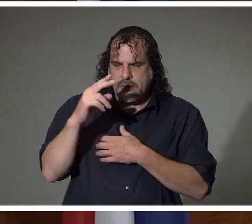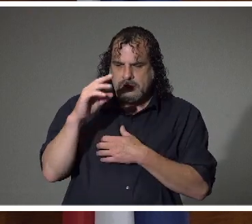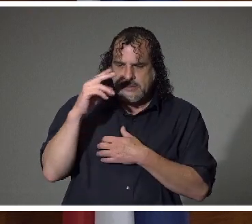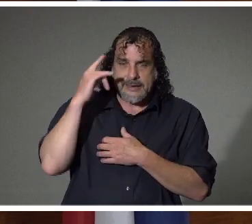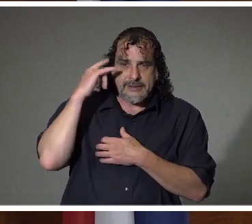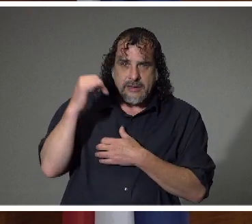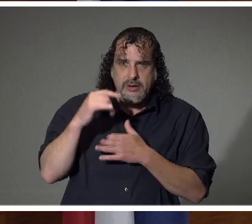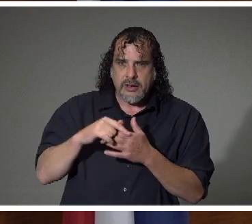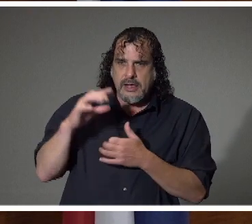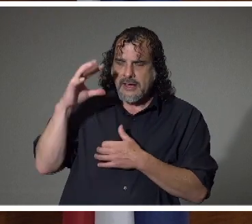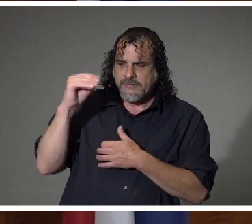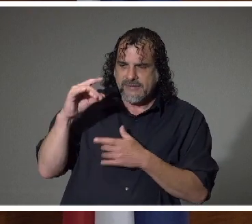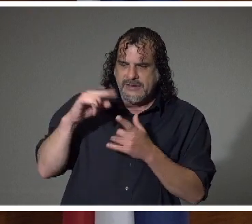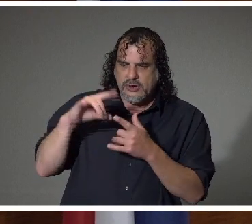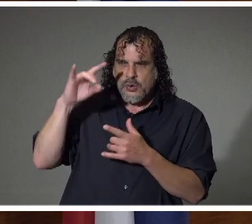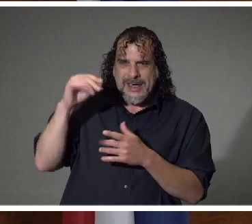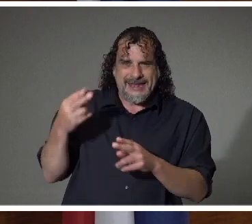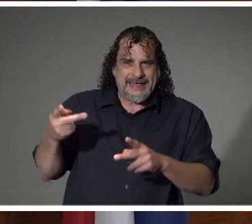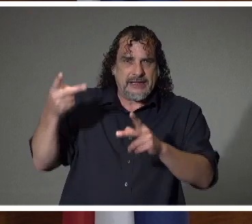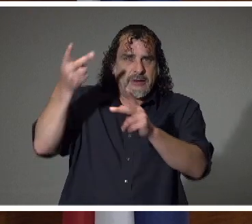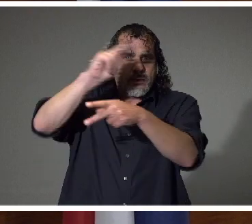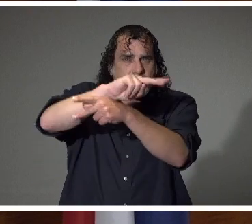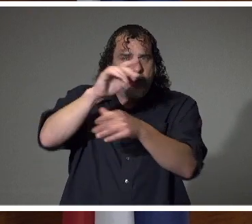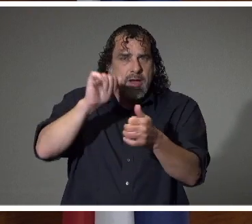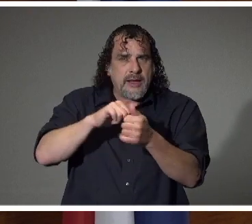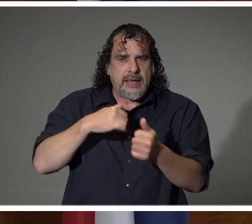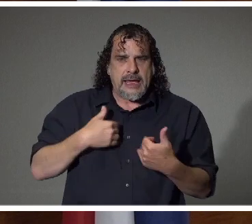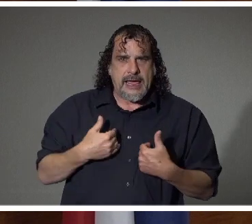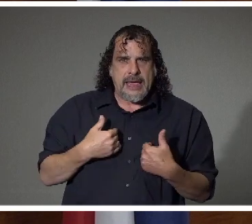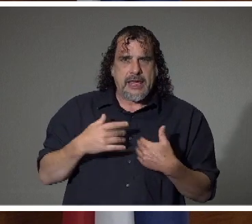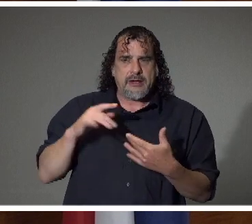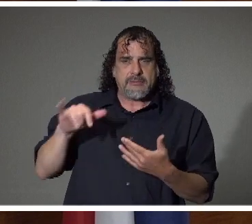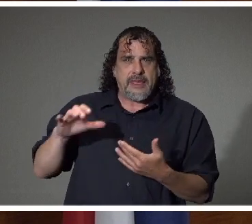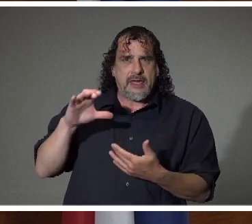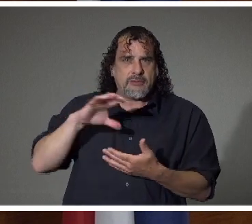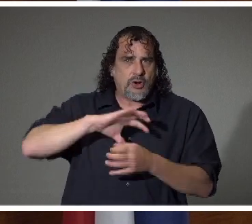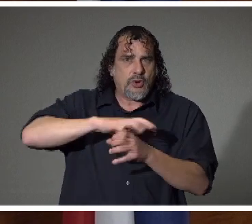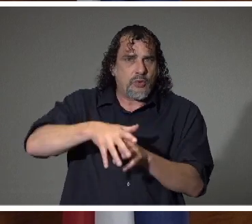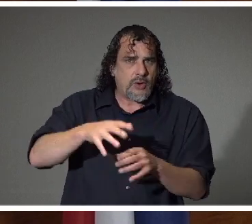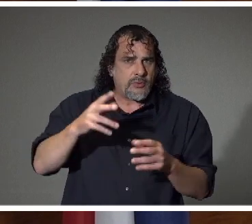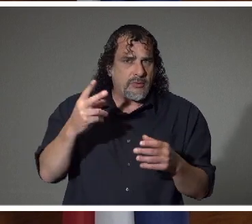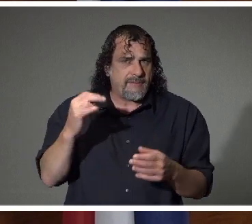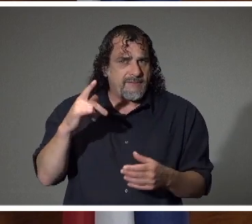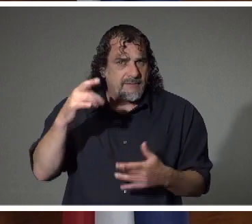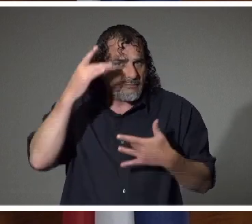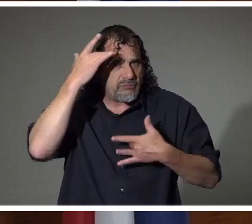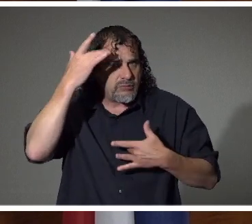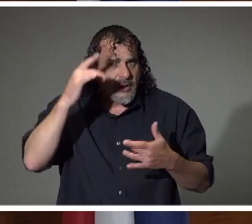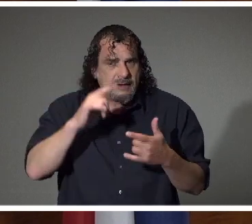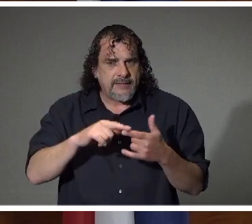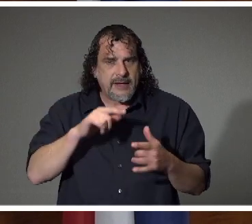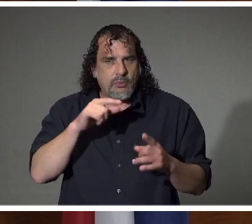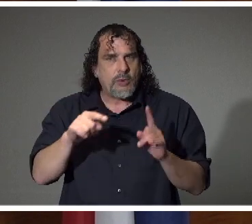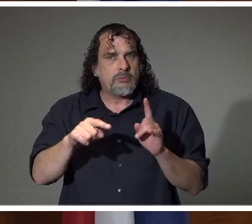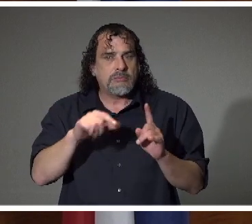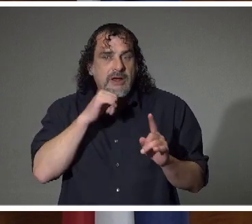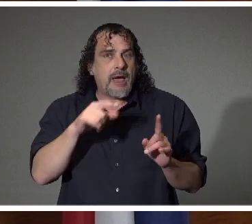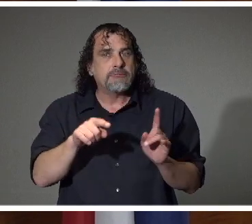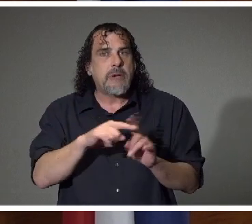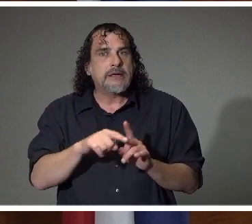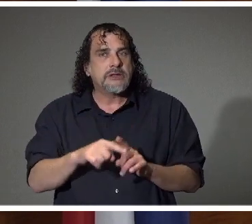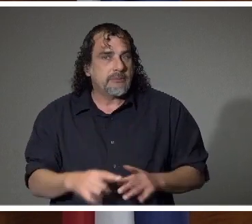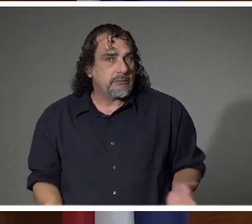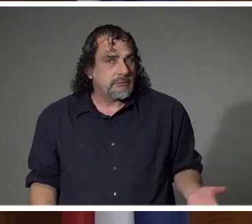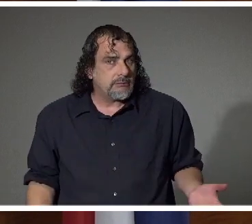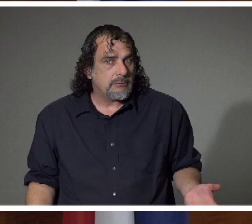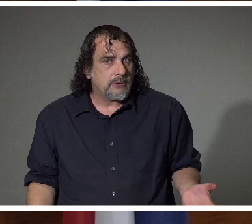80 times more people had coronavirus than actually tested positive for it. And so, again, I think as